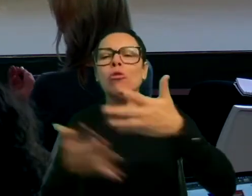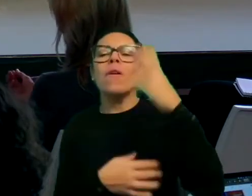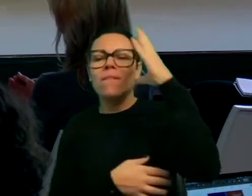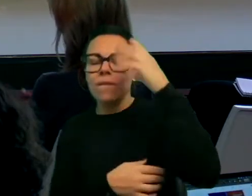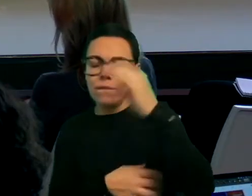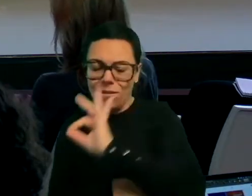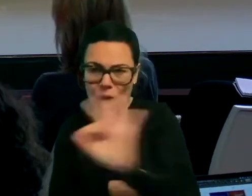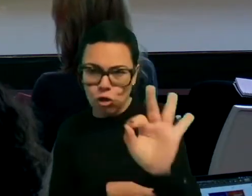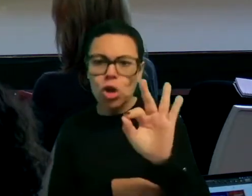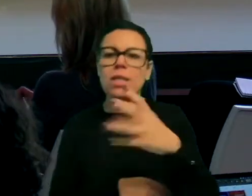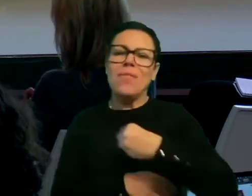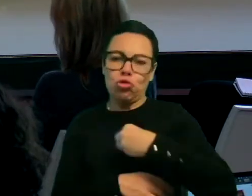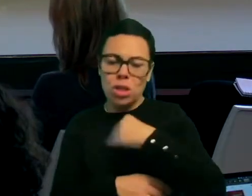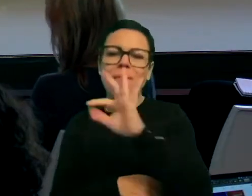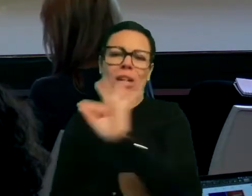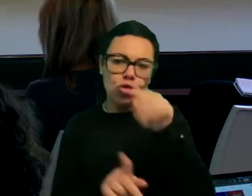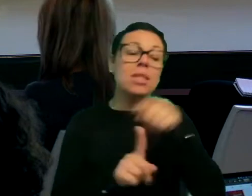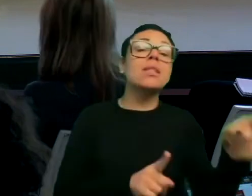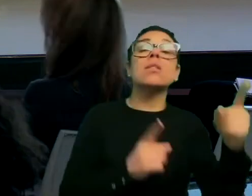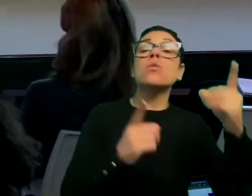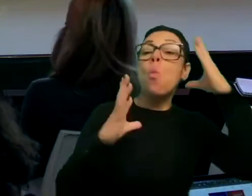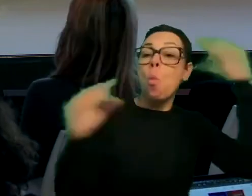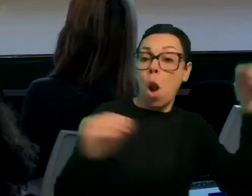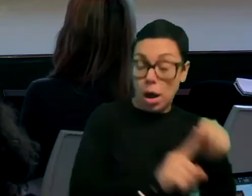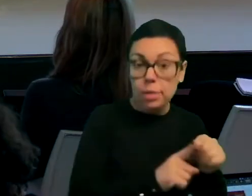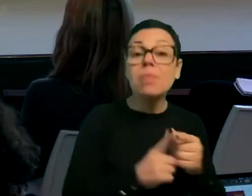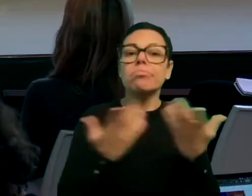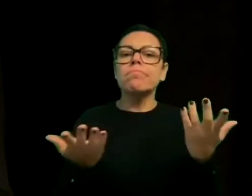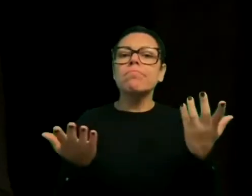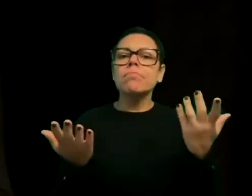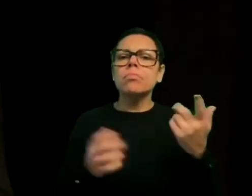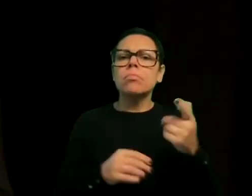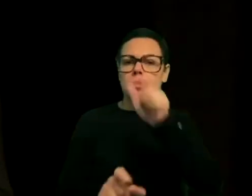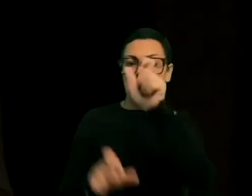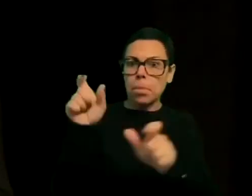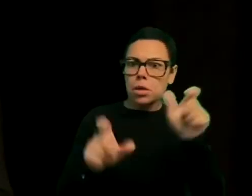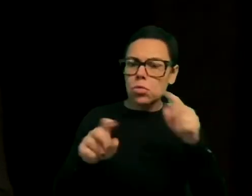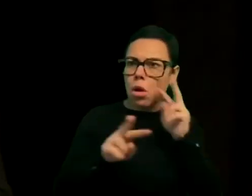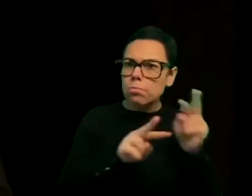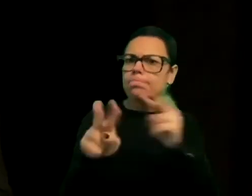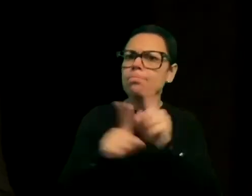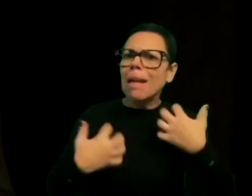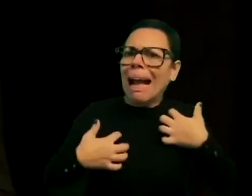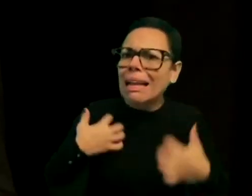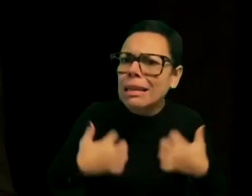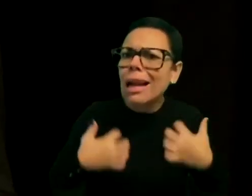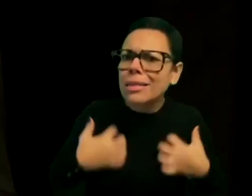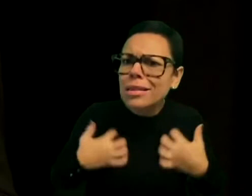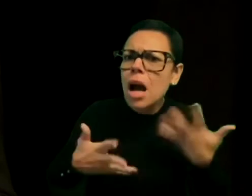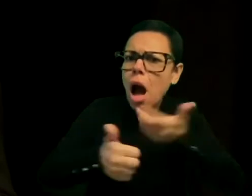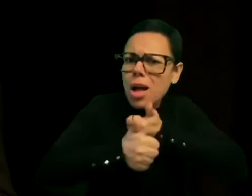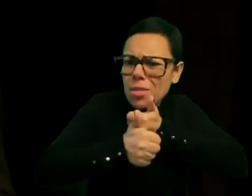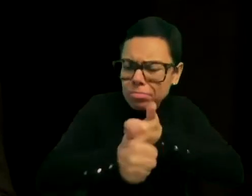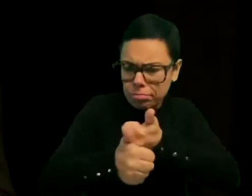we see that interest is increasing for this topic, but people realize that just with a manual and a checklist, it's an